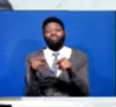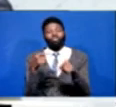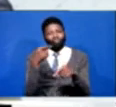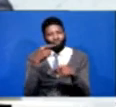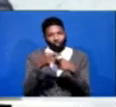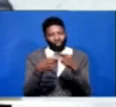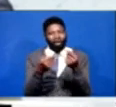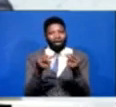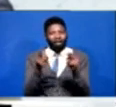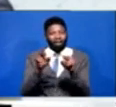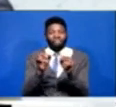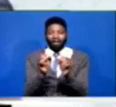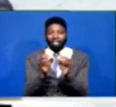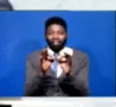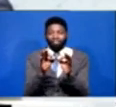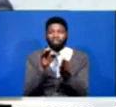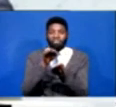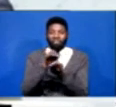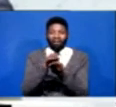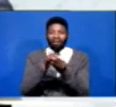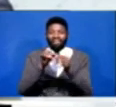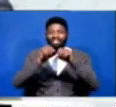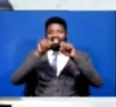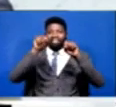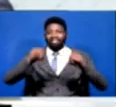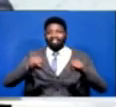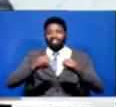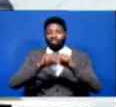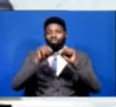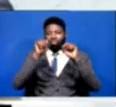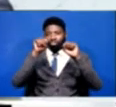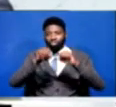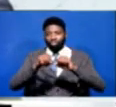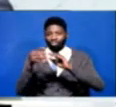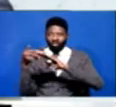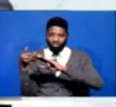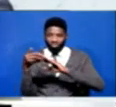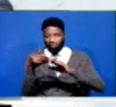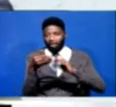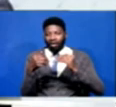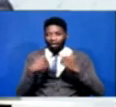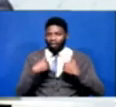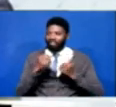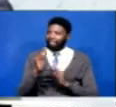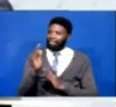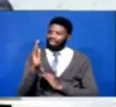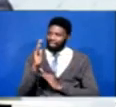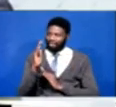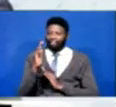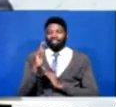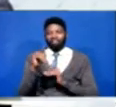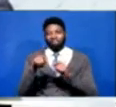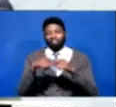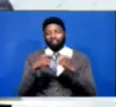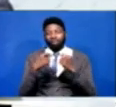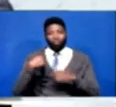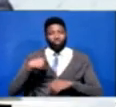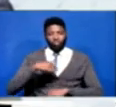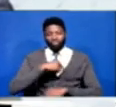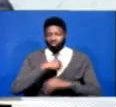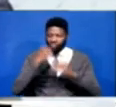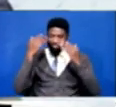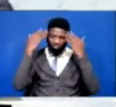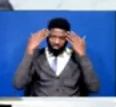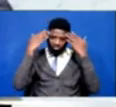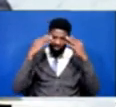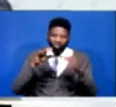a banking system can be penetrated and can have security fraud, we do not know how IBC is. I'm